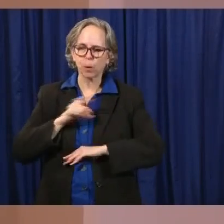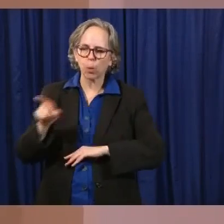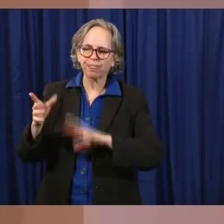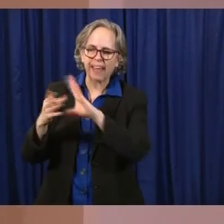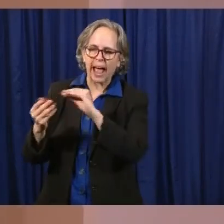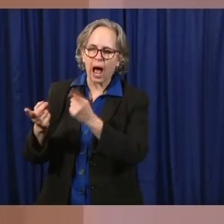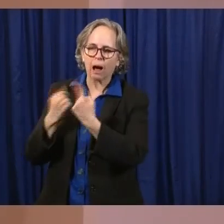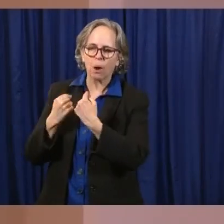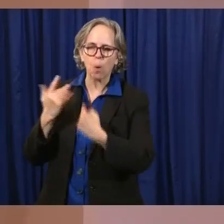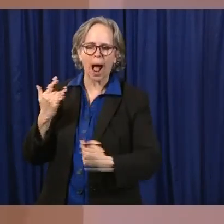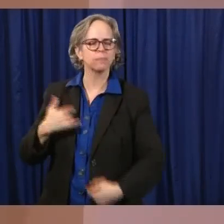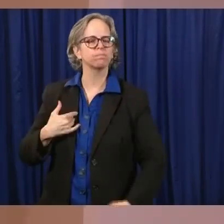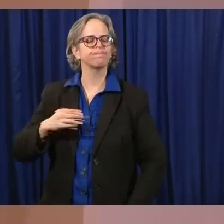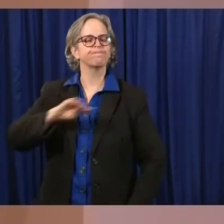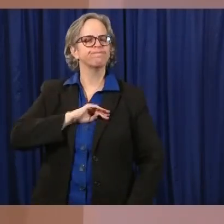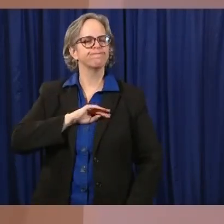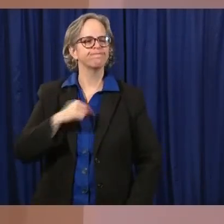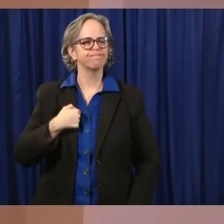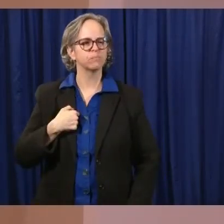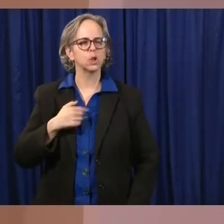answer it today.